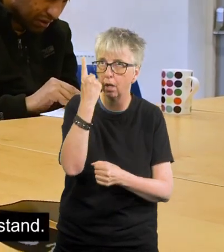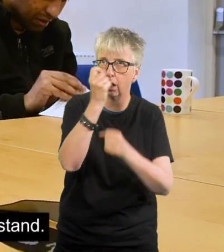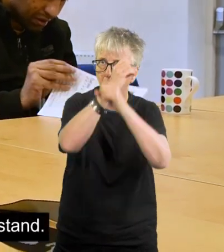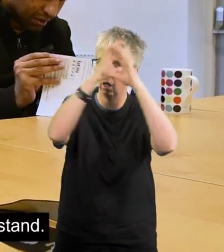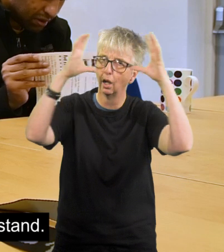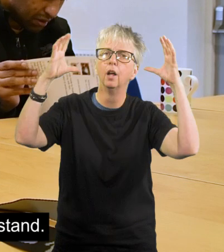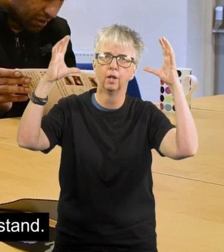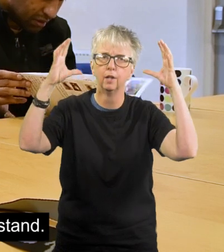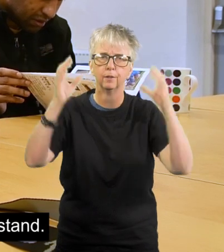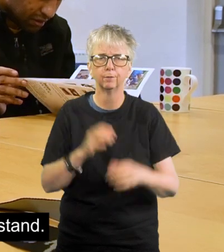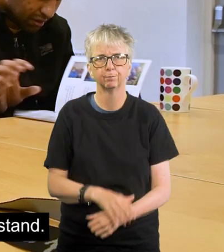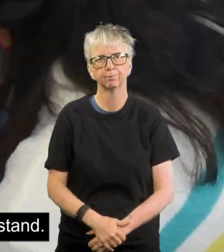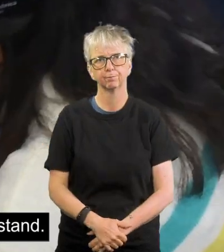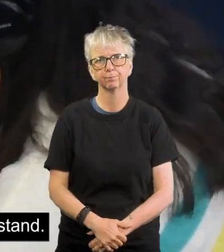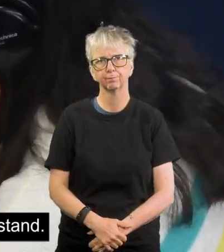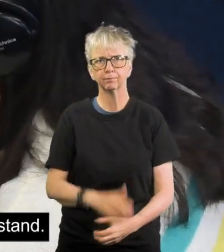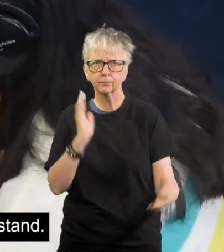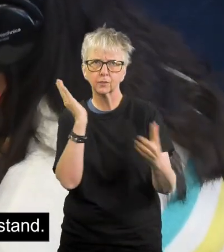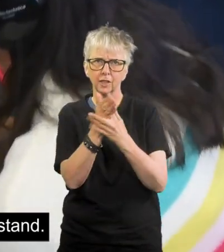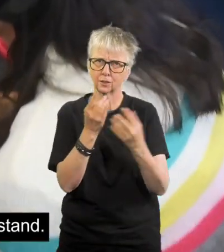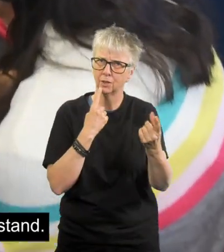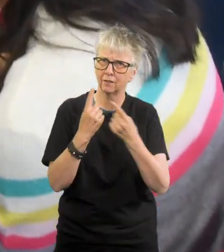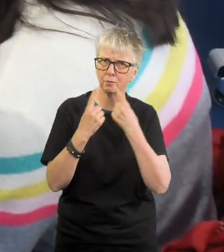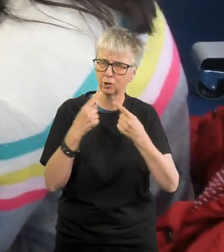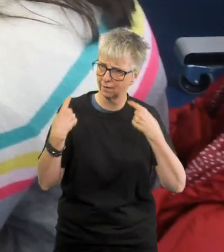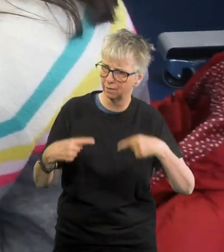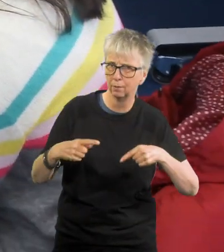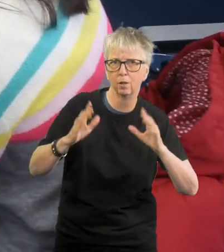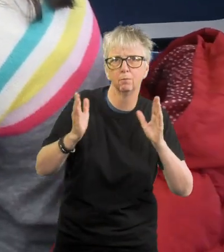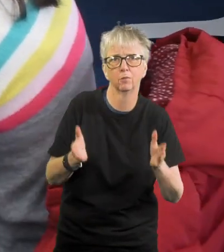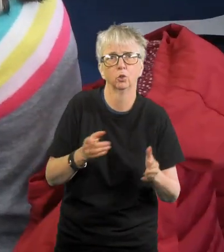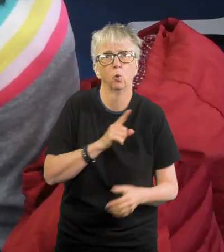are given information they can understand.